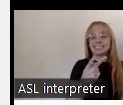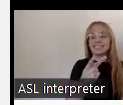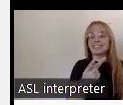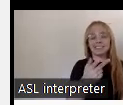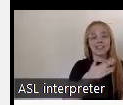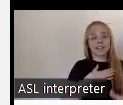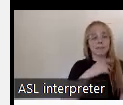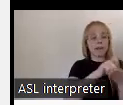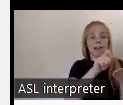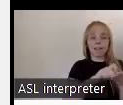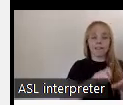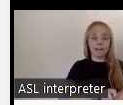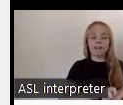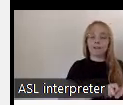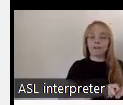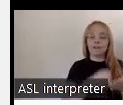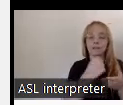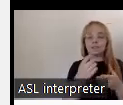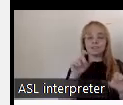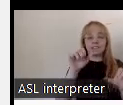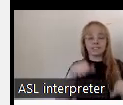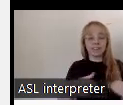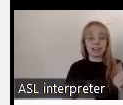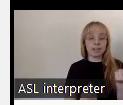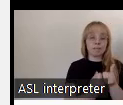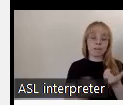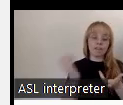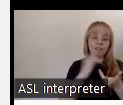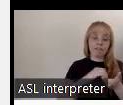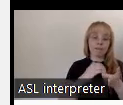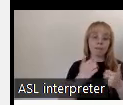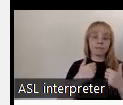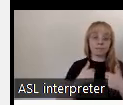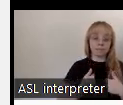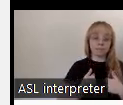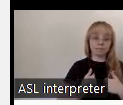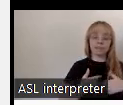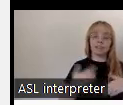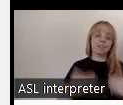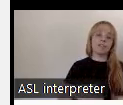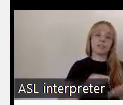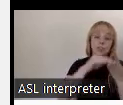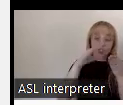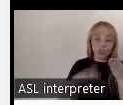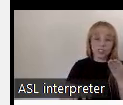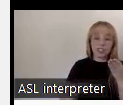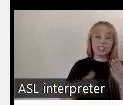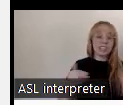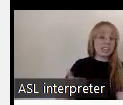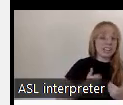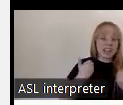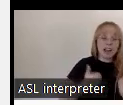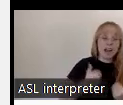ongoing benefits planning. This is a great tool for students. Young people, as